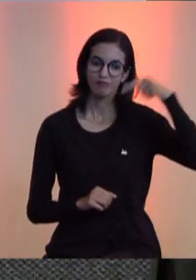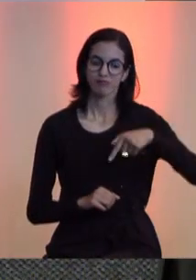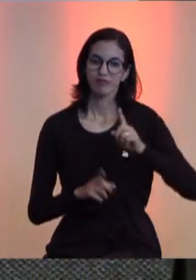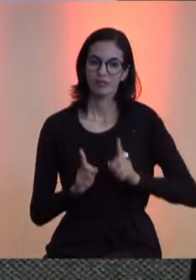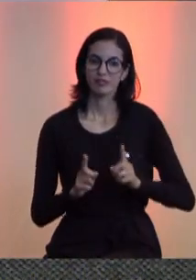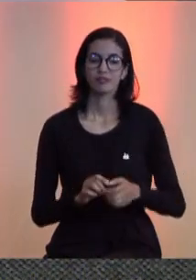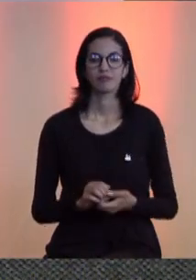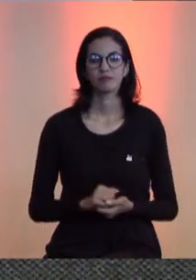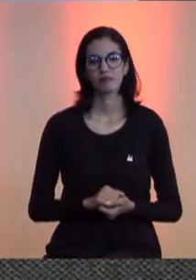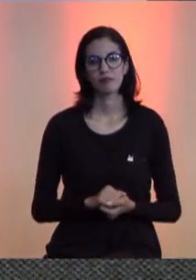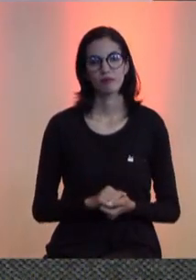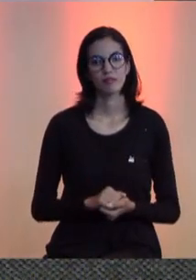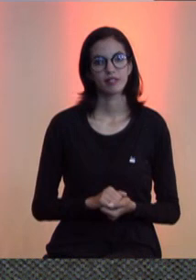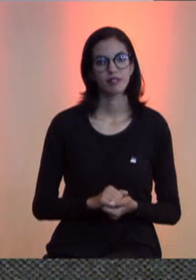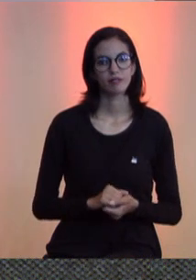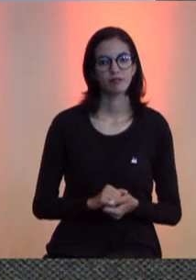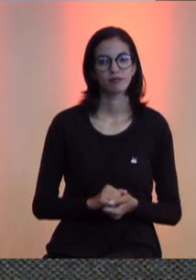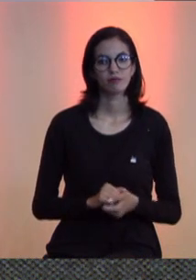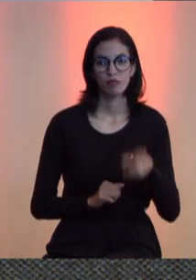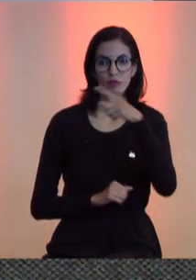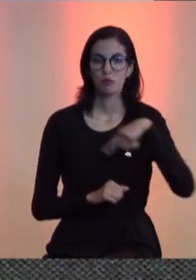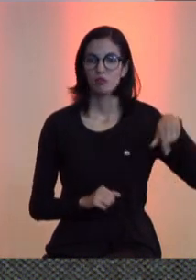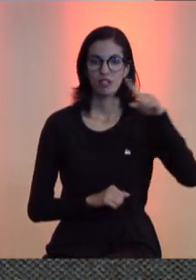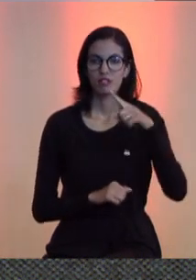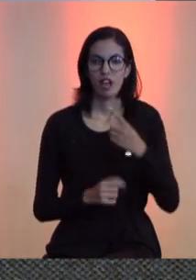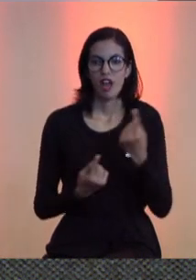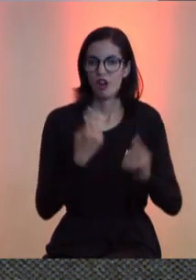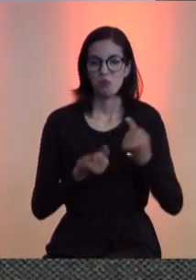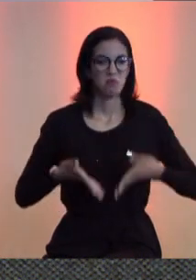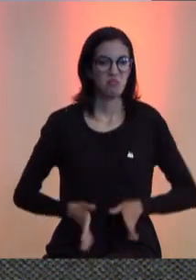born. Muchos de ustedes ni habían nacido.